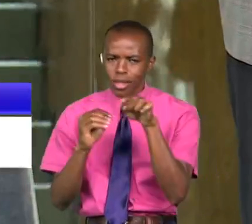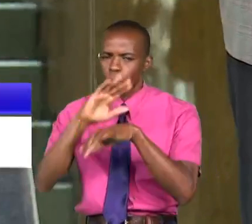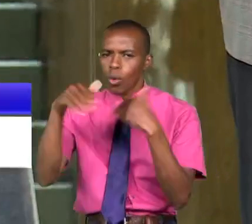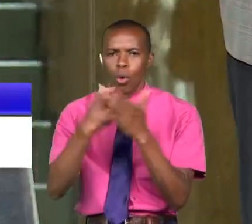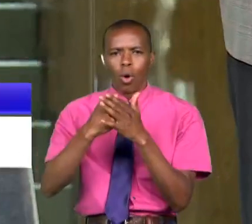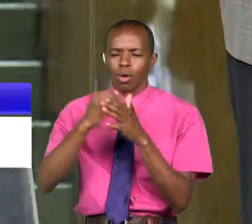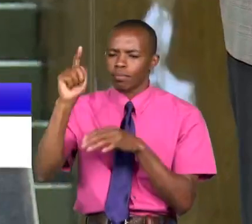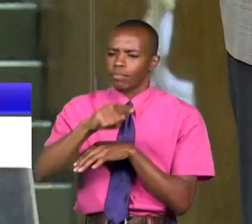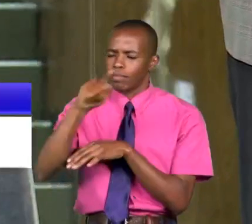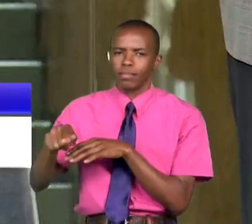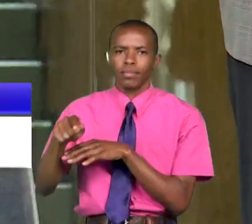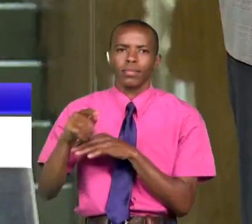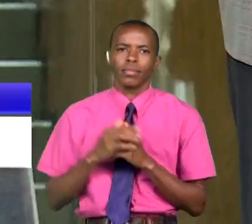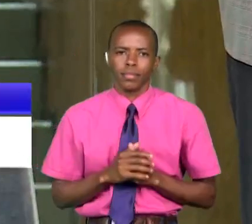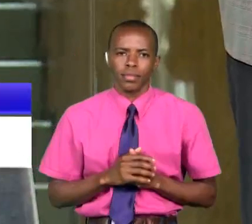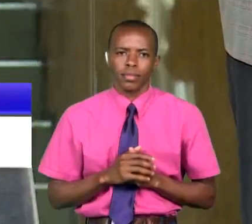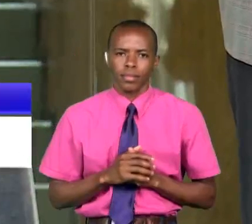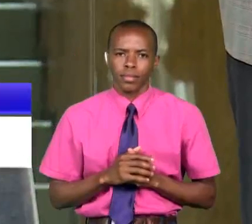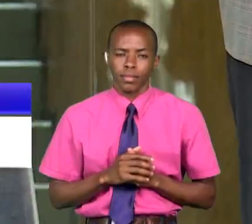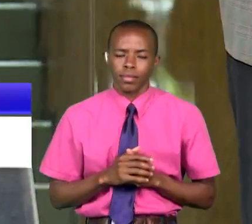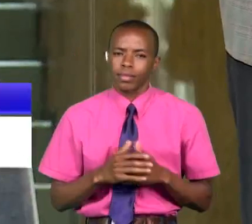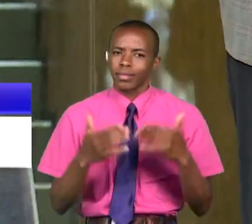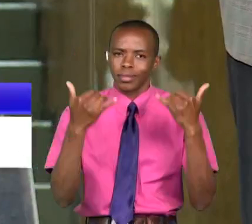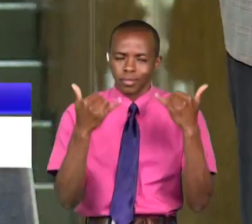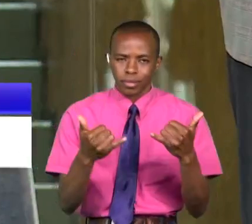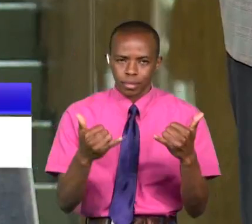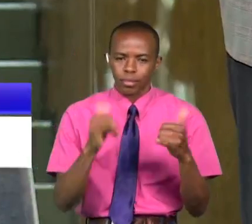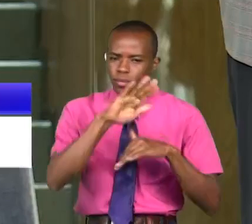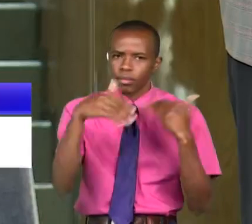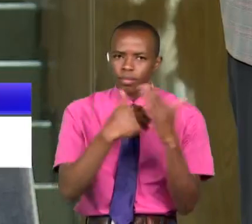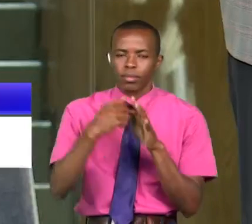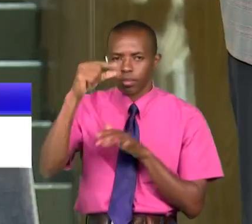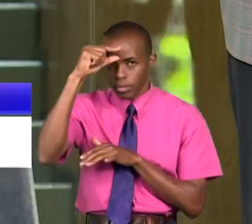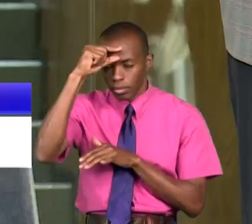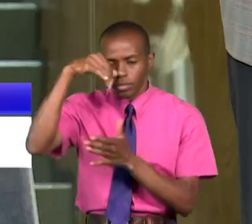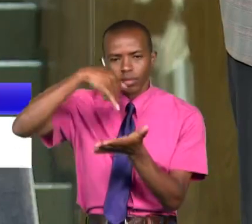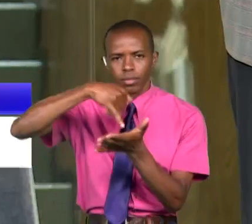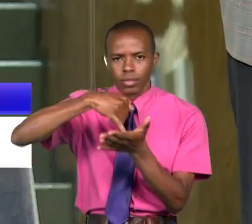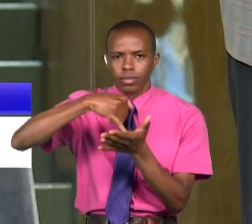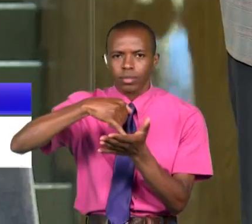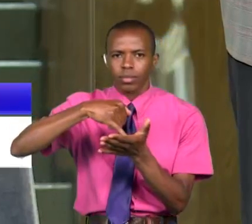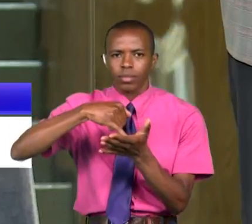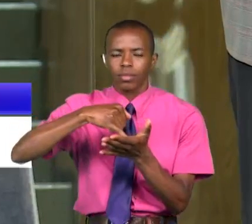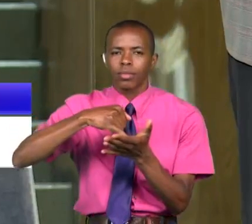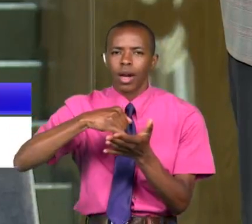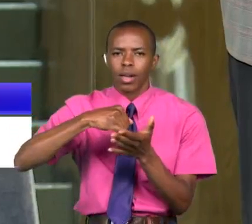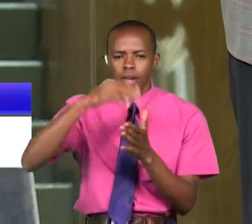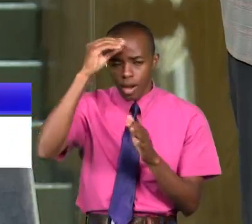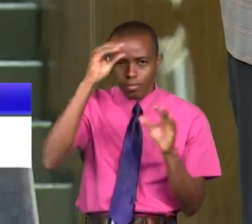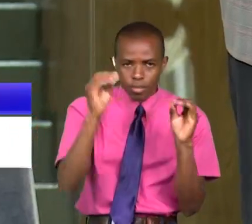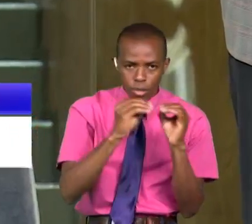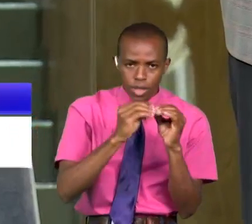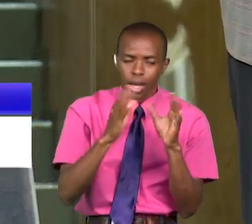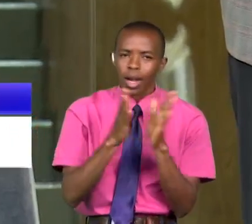suspended countrywide. In this regard, all governments, including intergovernmental meetings